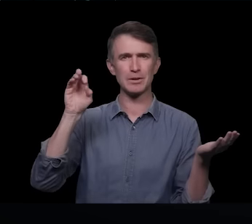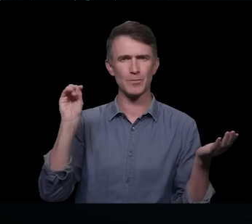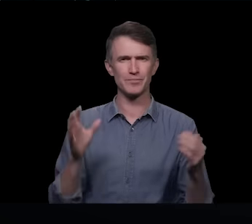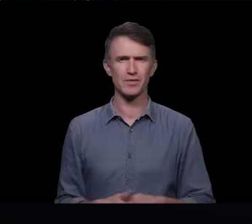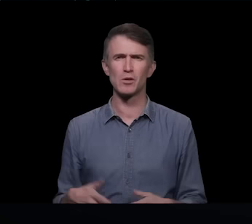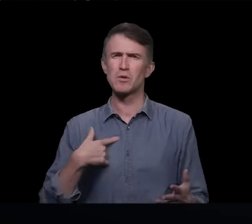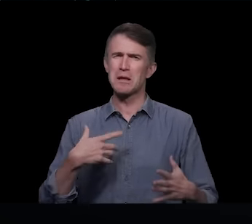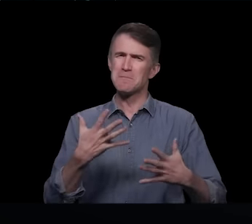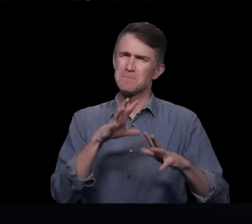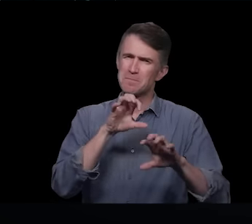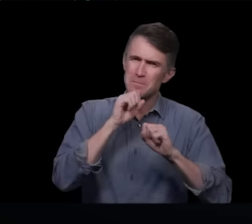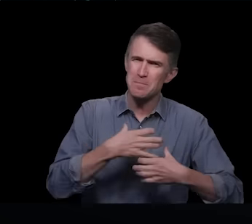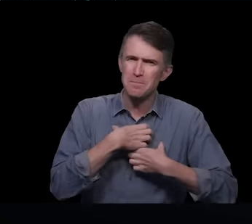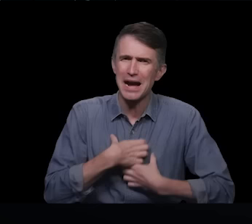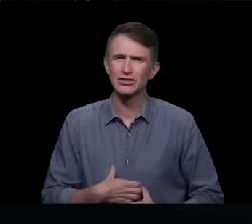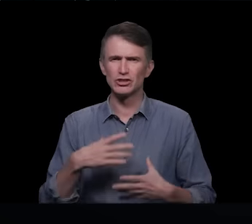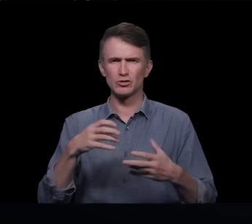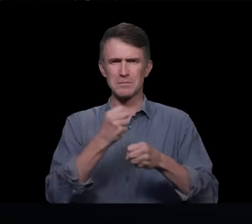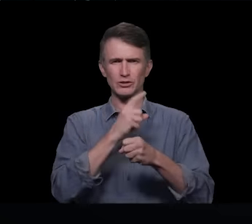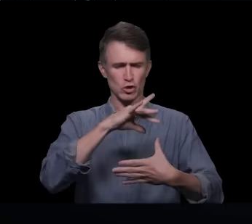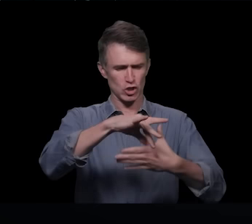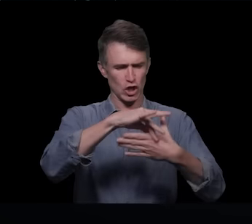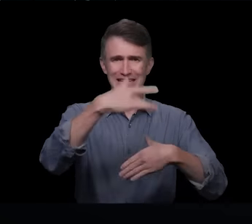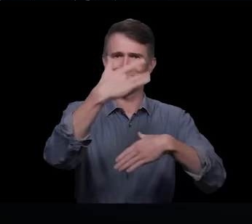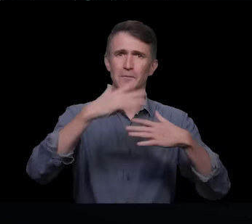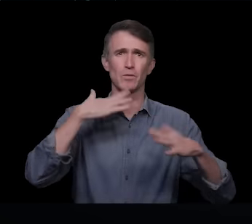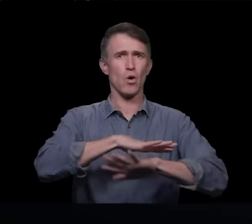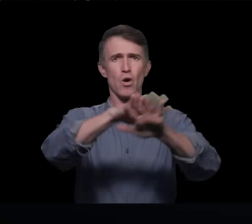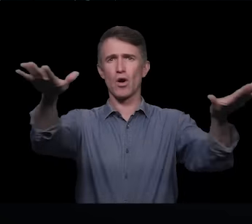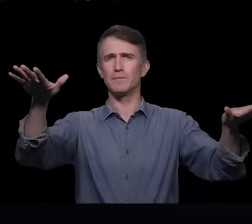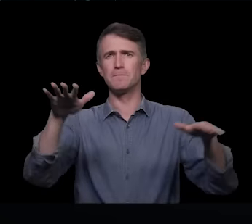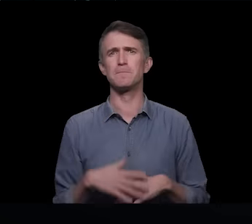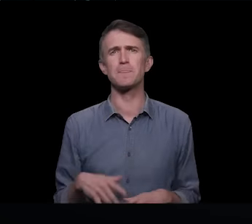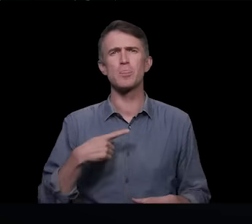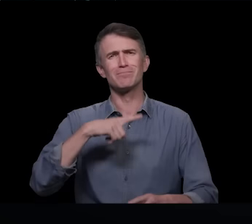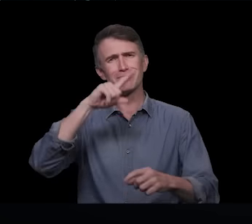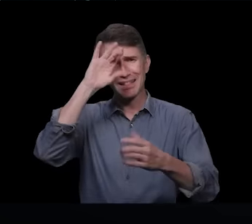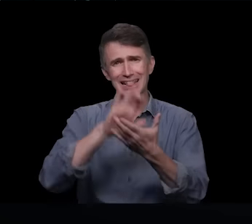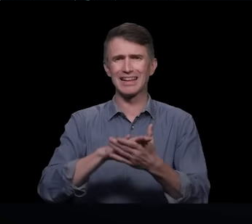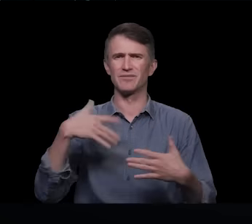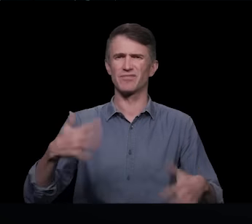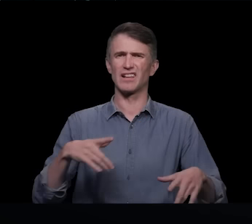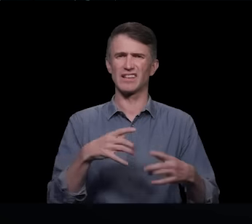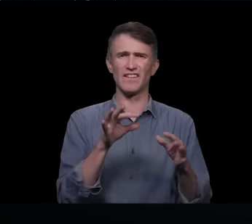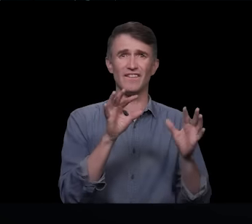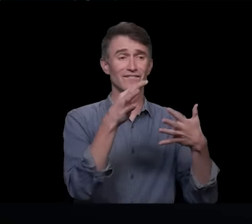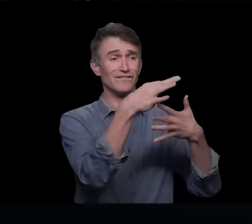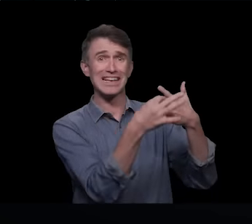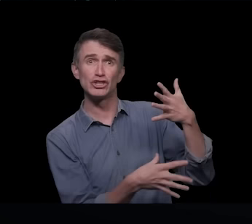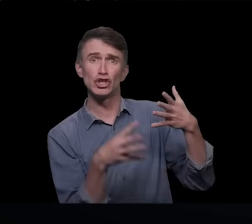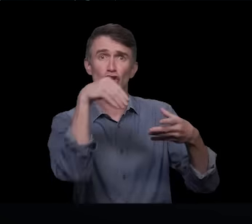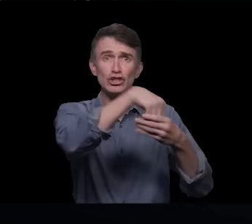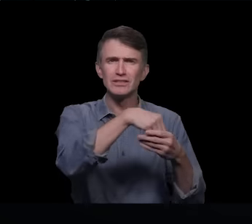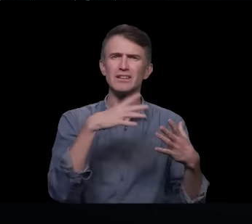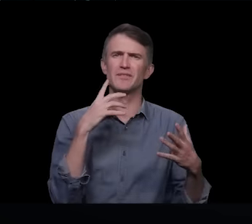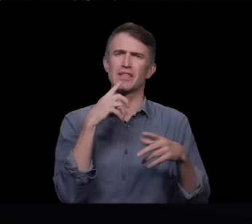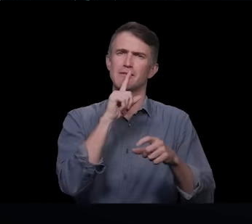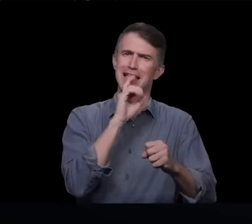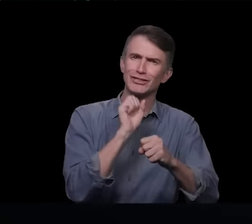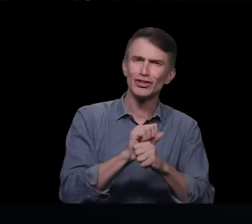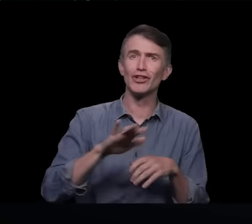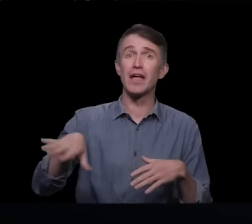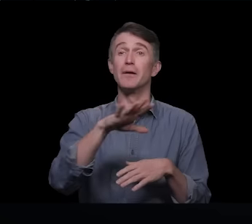Vimeo, we're passionate about making our creators' content available everywhere. We truly believe in enabling access to these features as part of our core